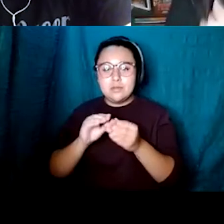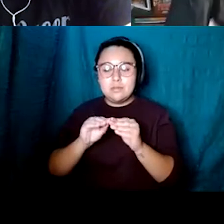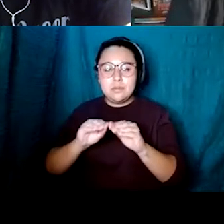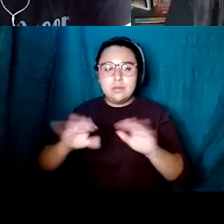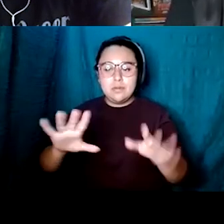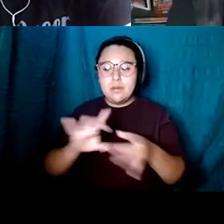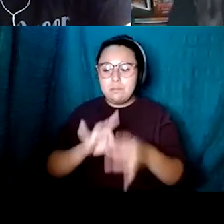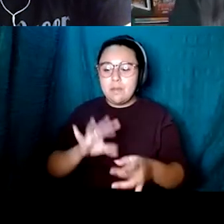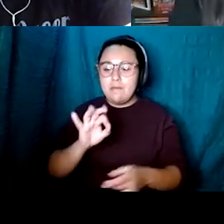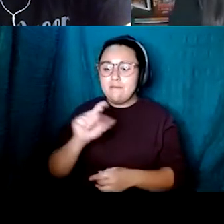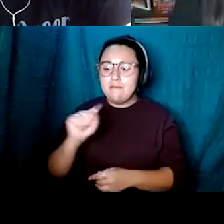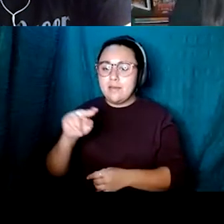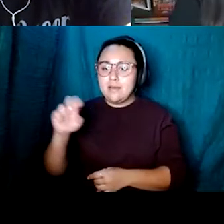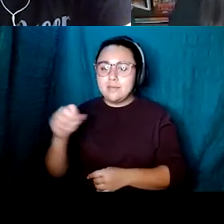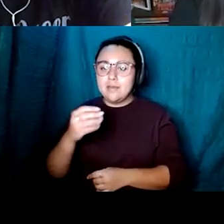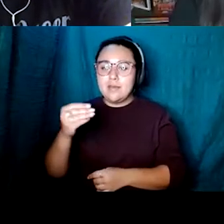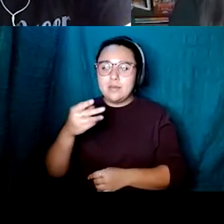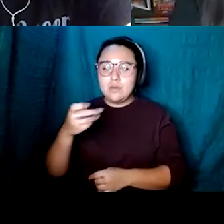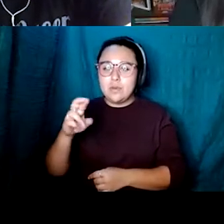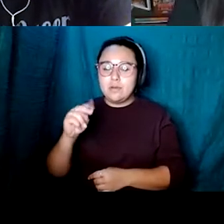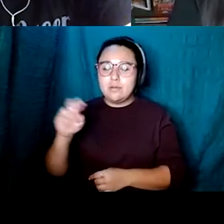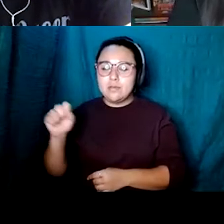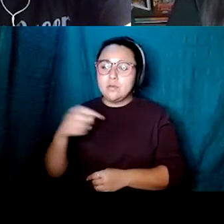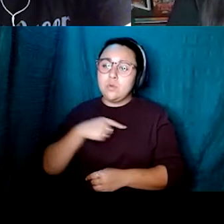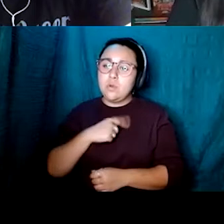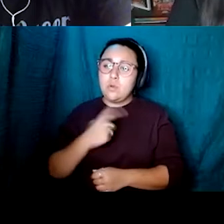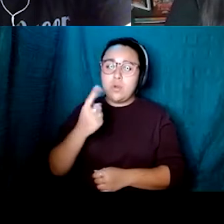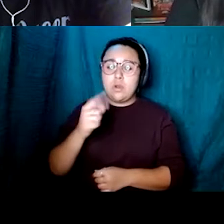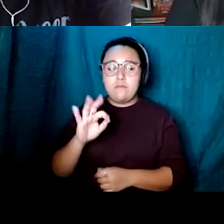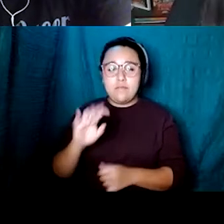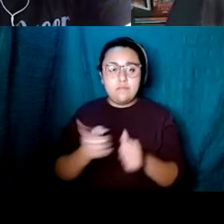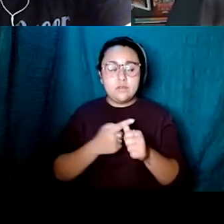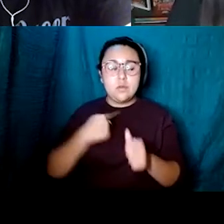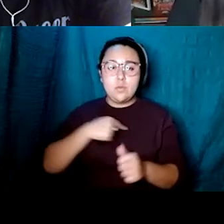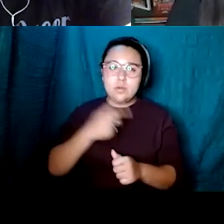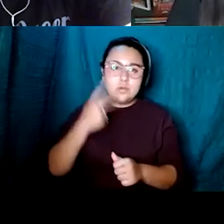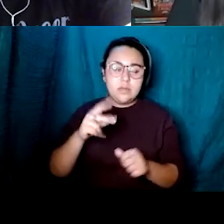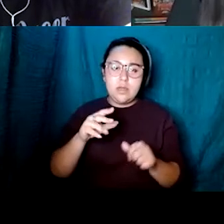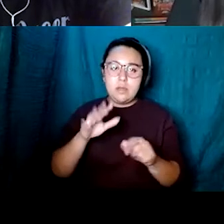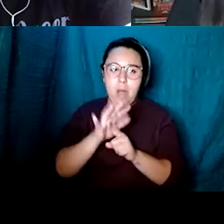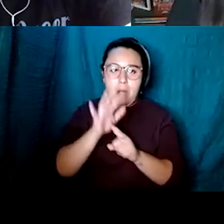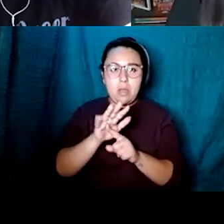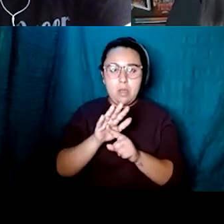happened to be one of the first because I think we were seeing a trend. We were seeing like